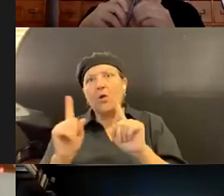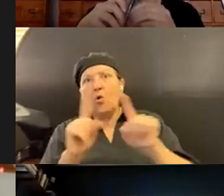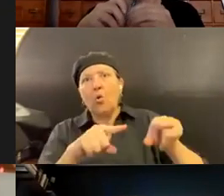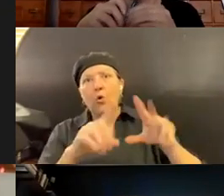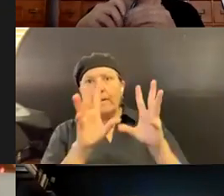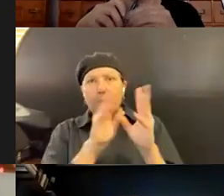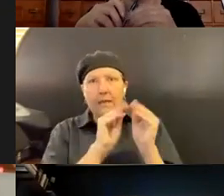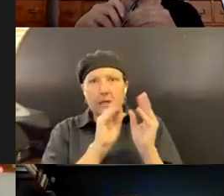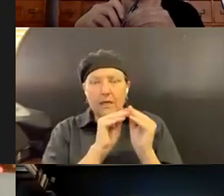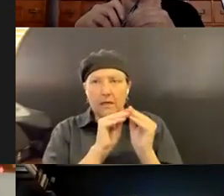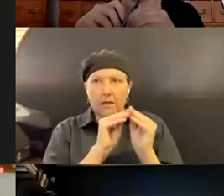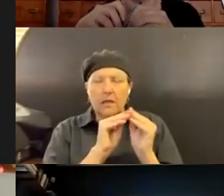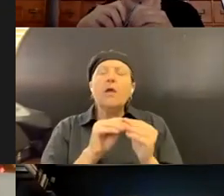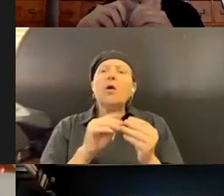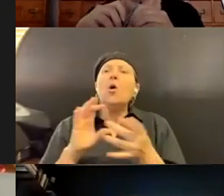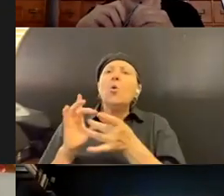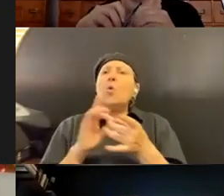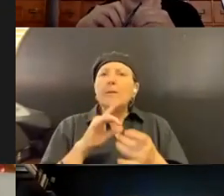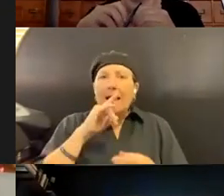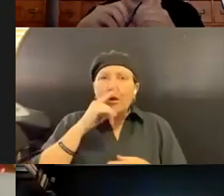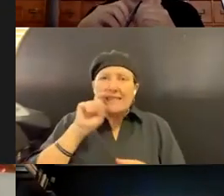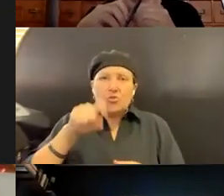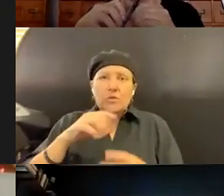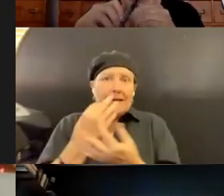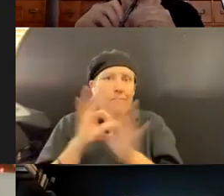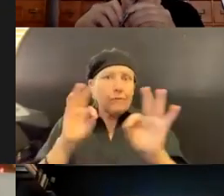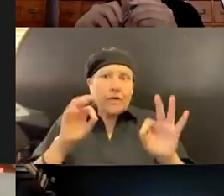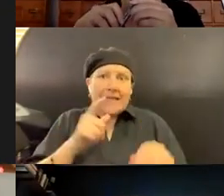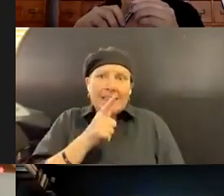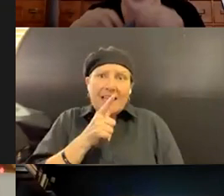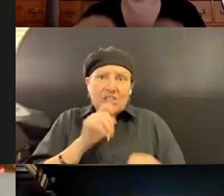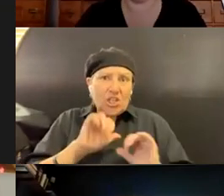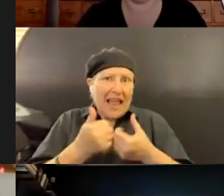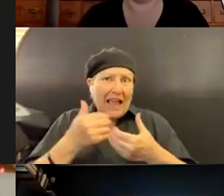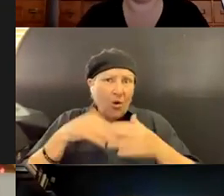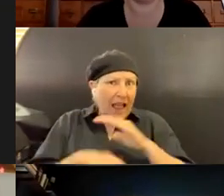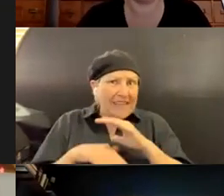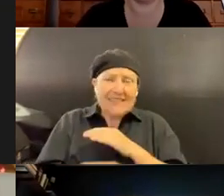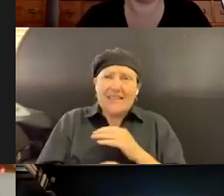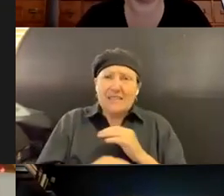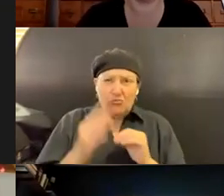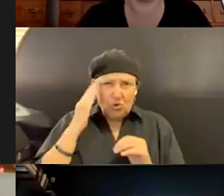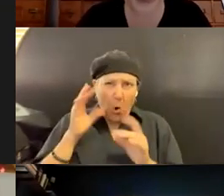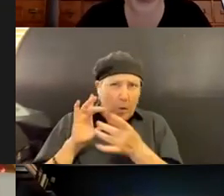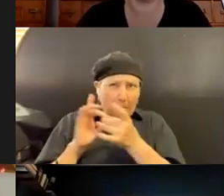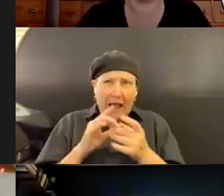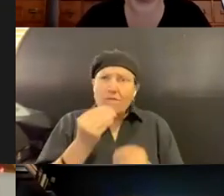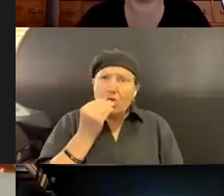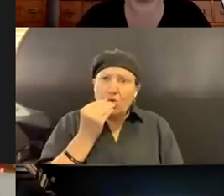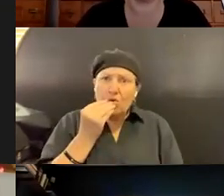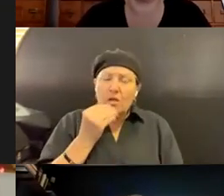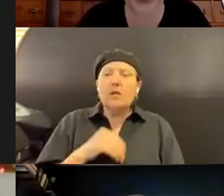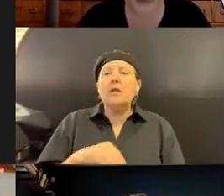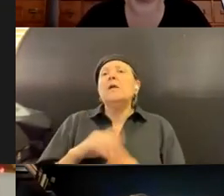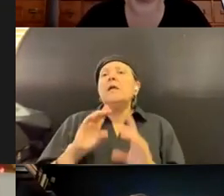What about kids who need free lunch? How will they have access? You know anything about food stuff? Okay, so food, the district is going